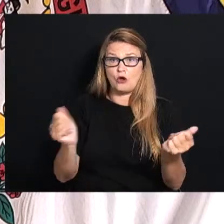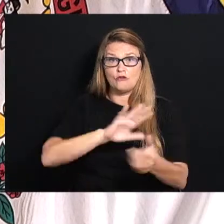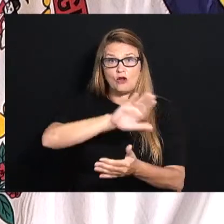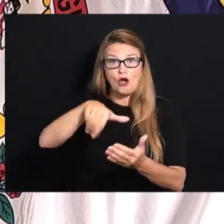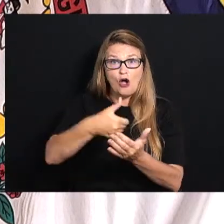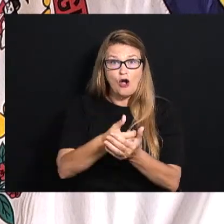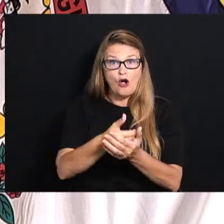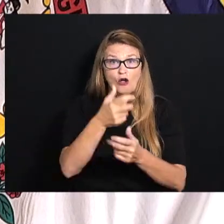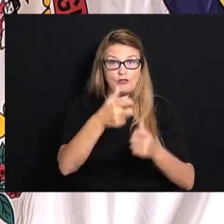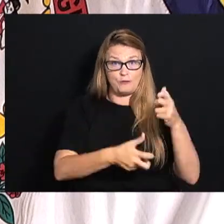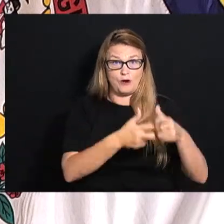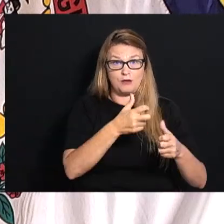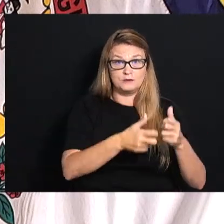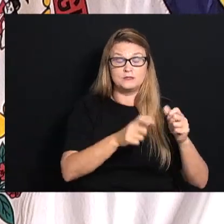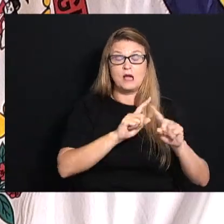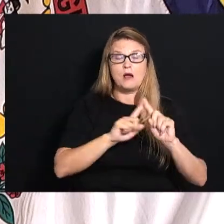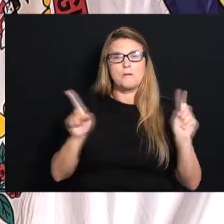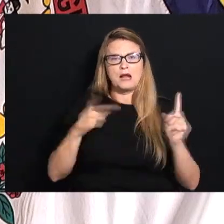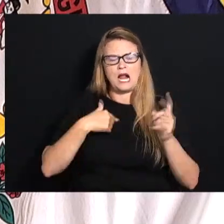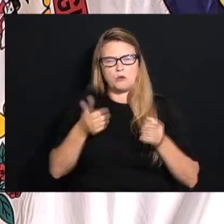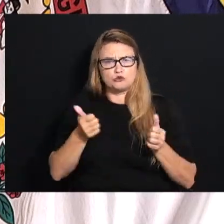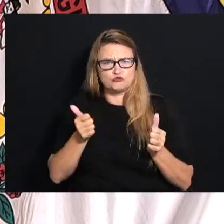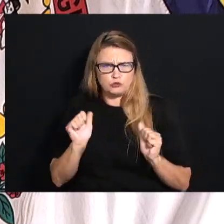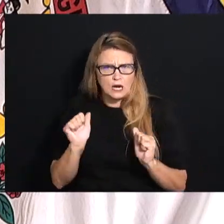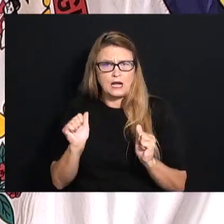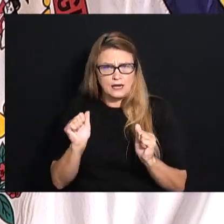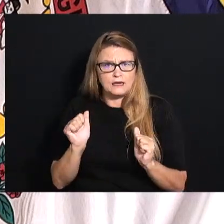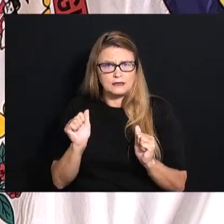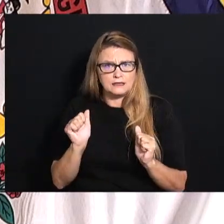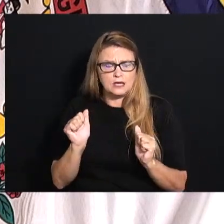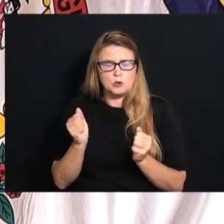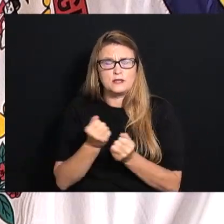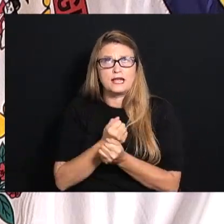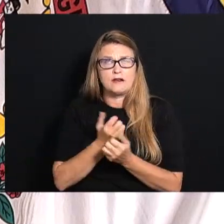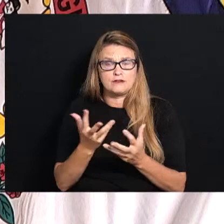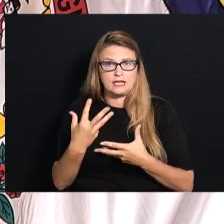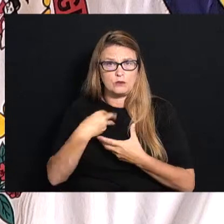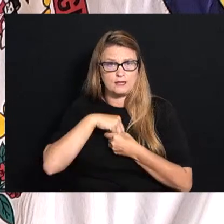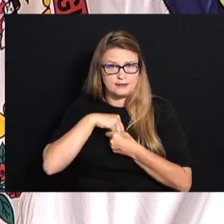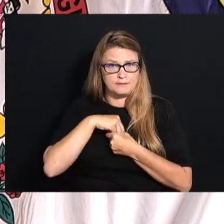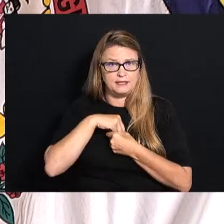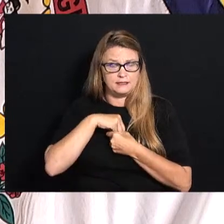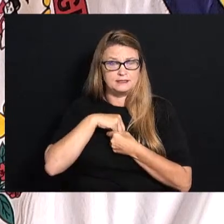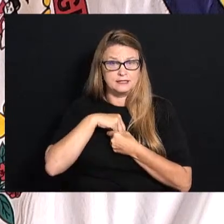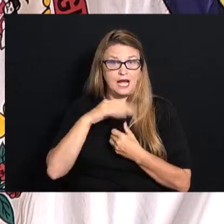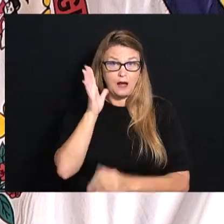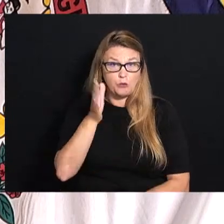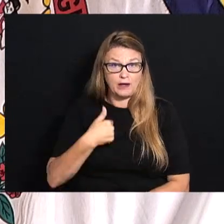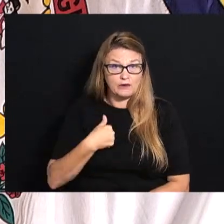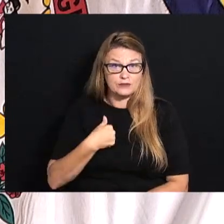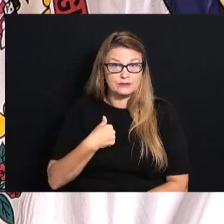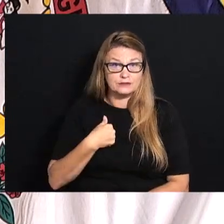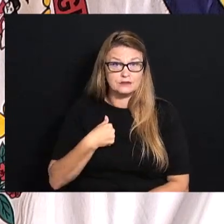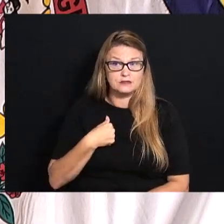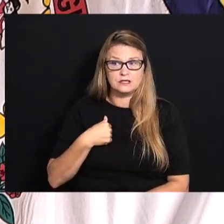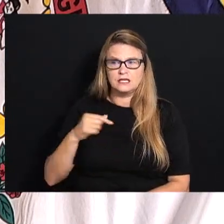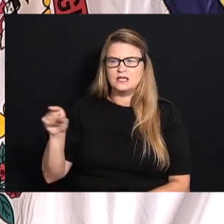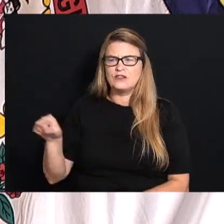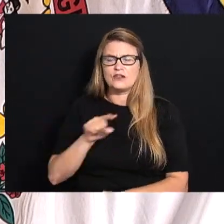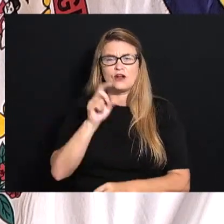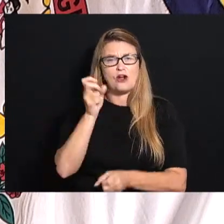but I'll try with all in me, and I will. And so for those folks and everything, they're just hardworking,